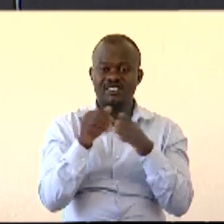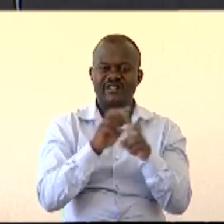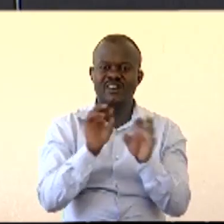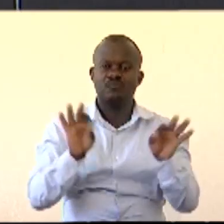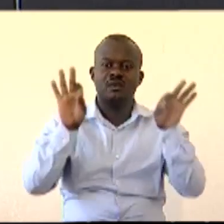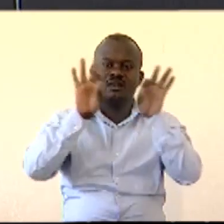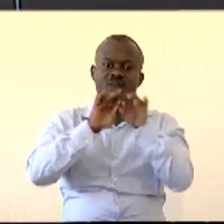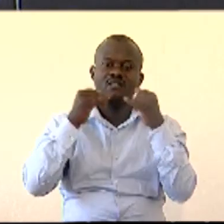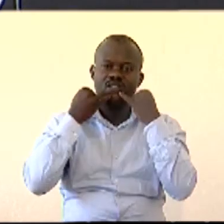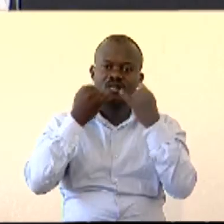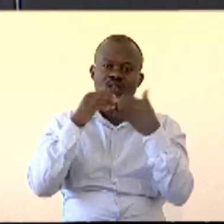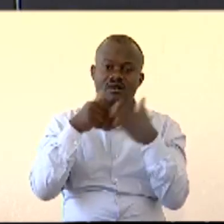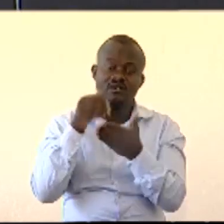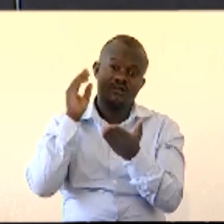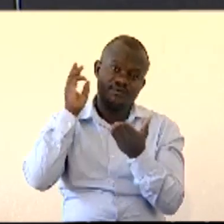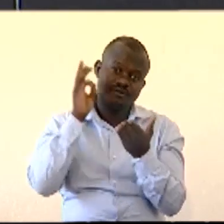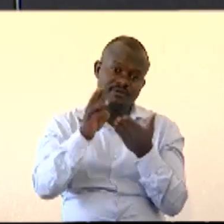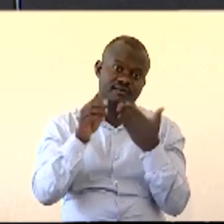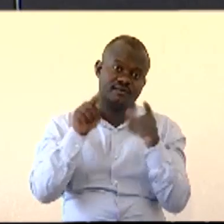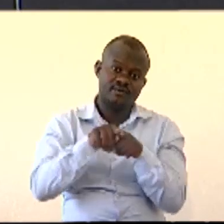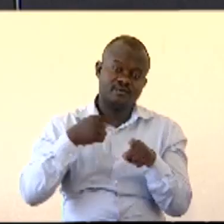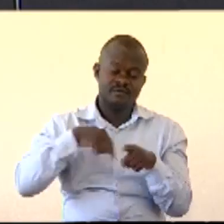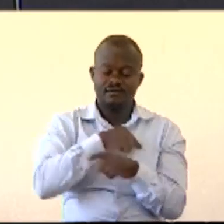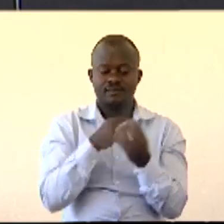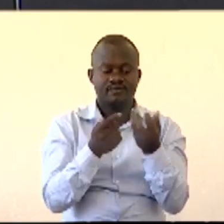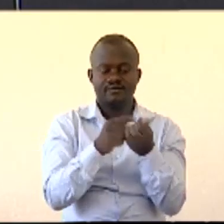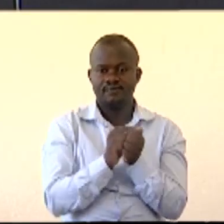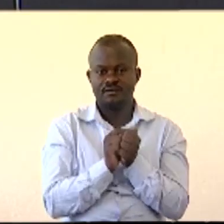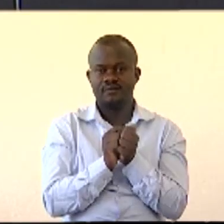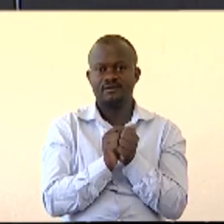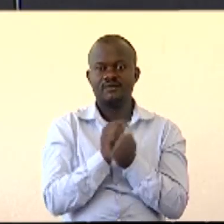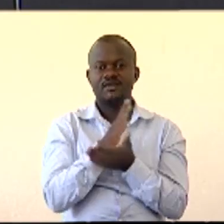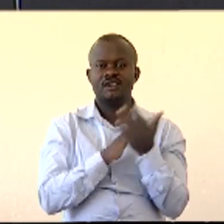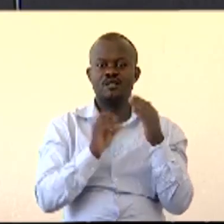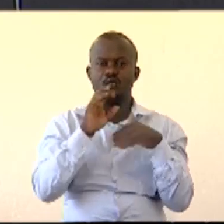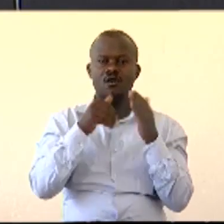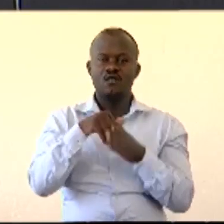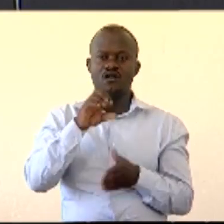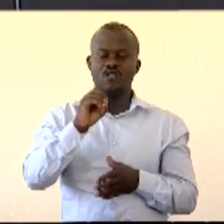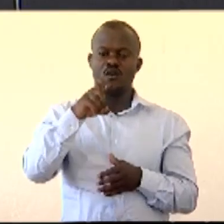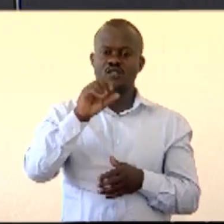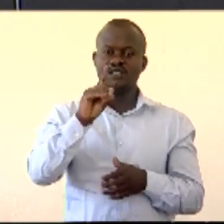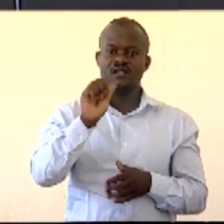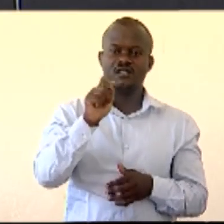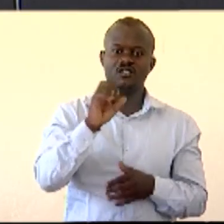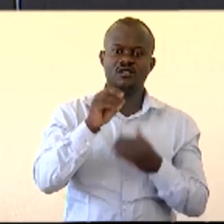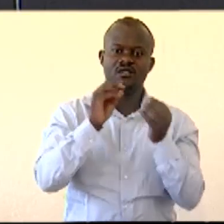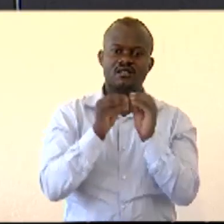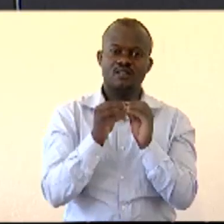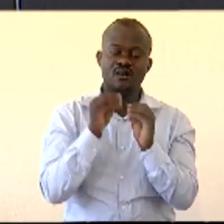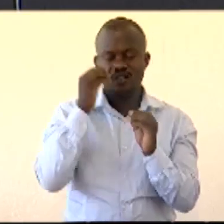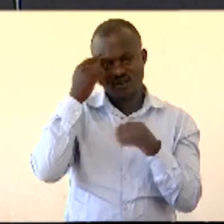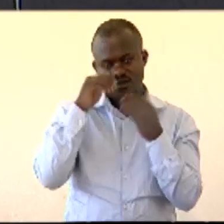information also that we will need as we are calculating. Sum of oxidation numbers for a